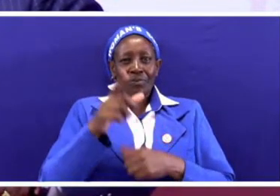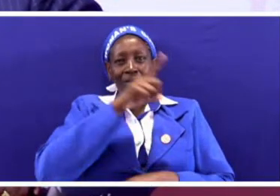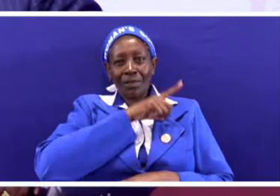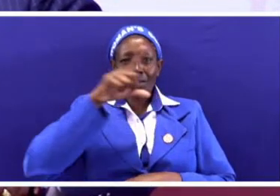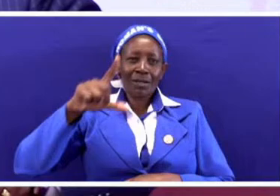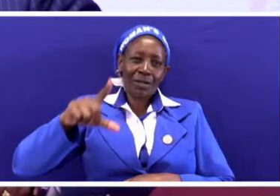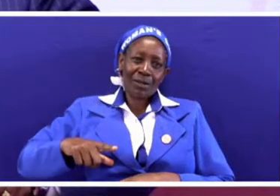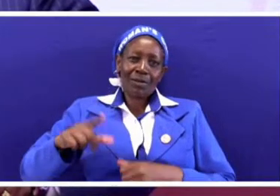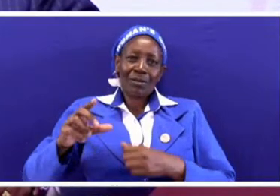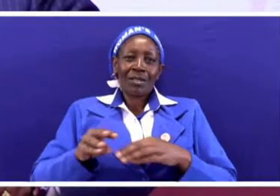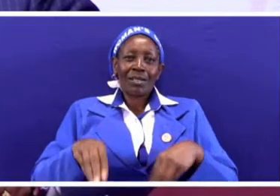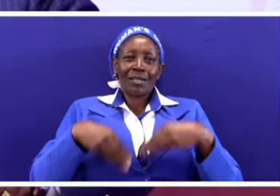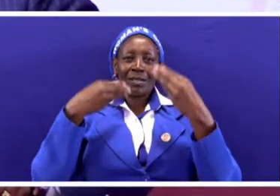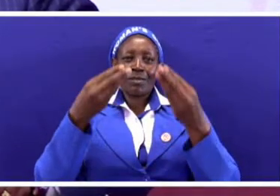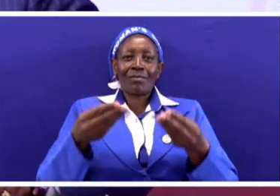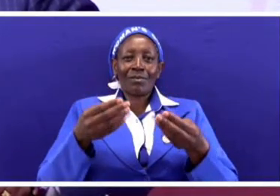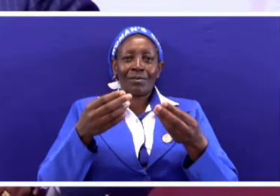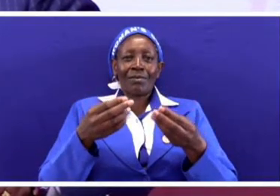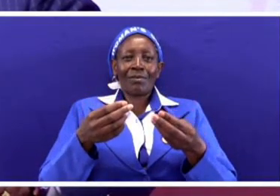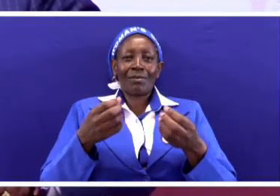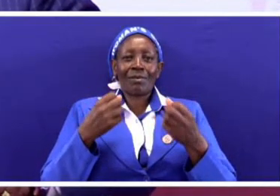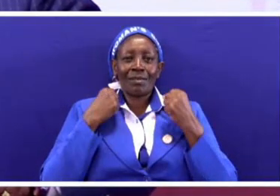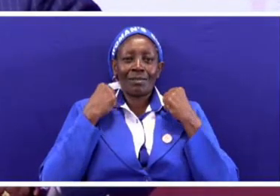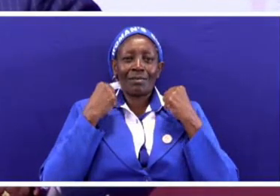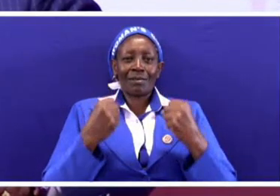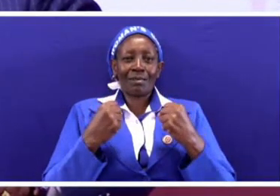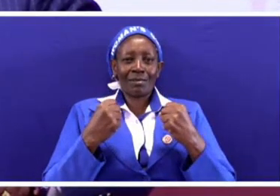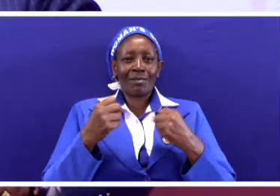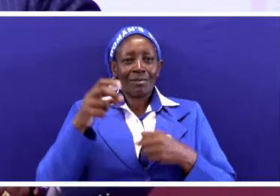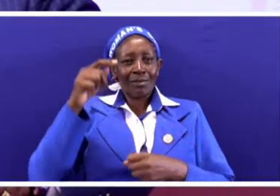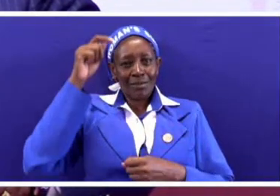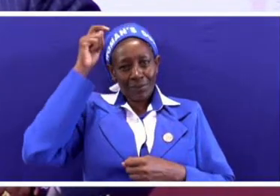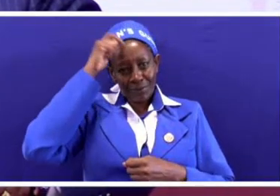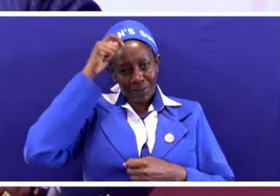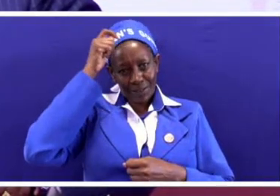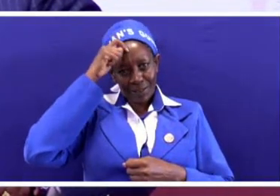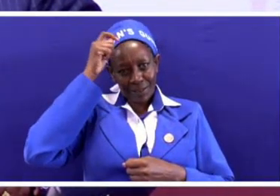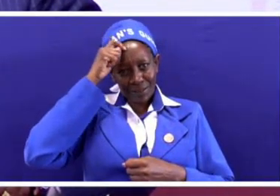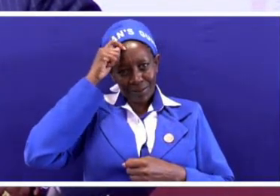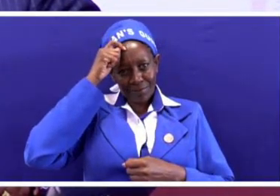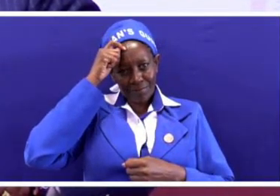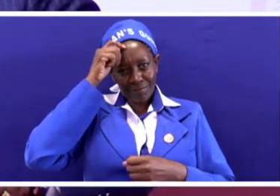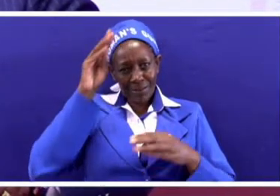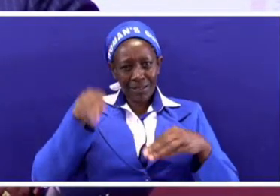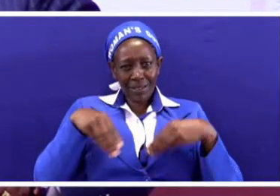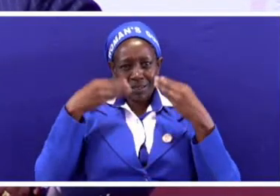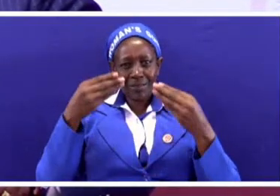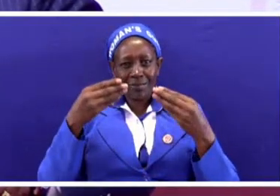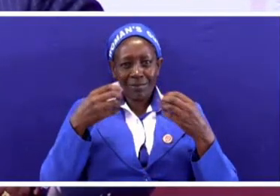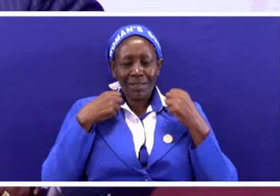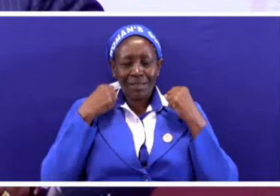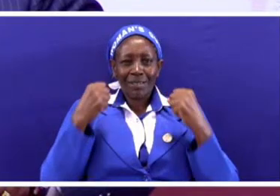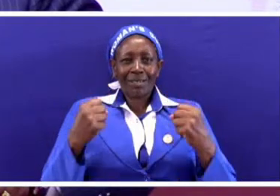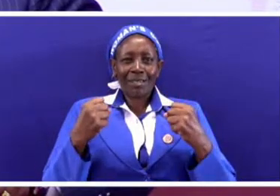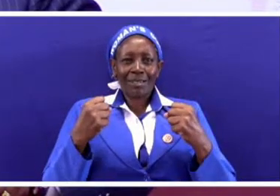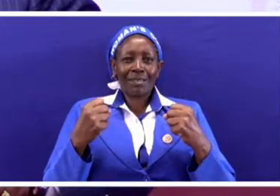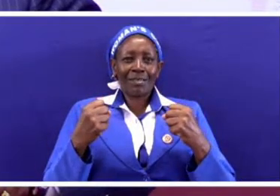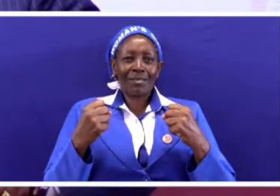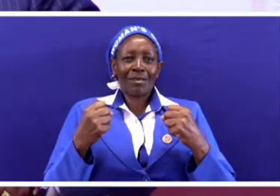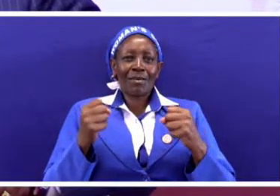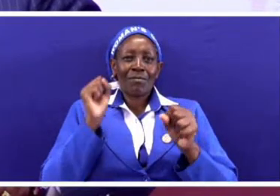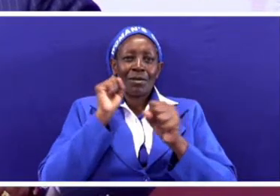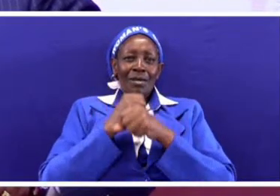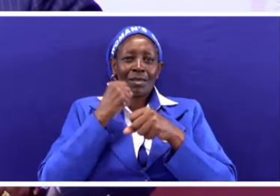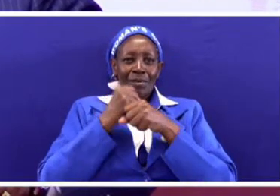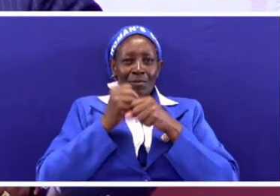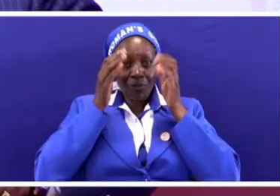your strength. Grant them your wisdom. Refresh them, Master, you who has called them. Cause them to look to you,